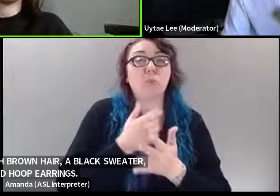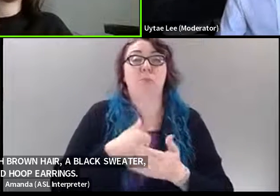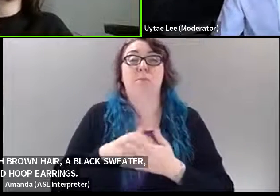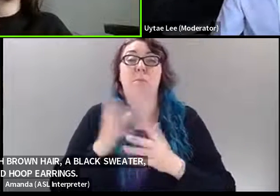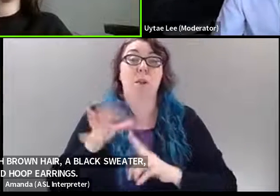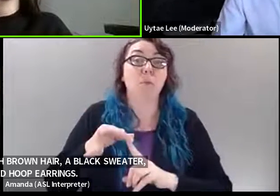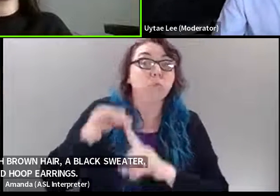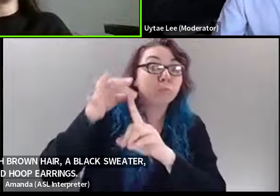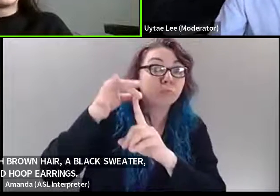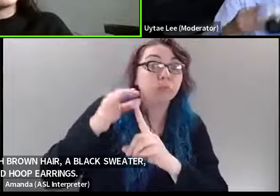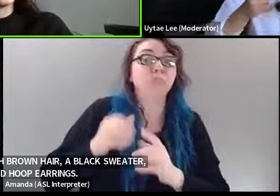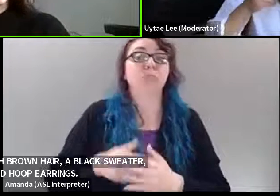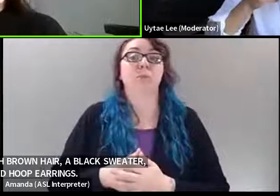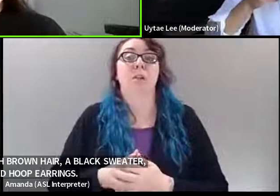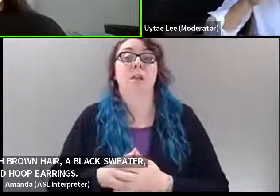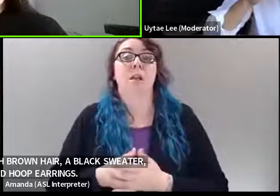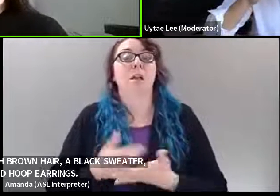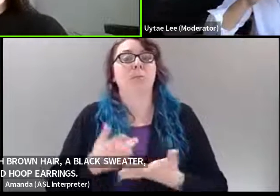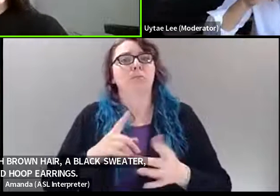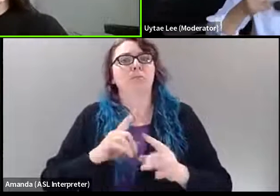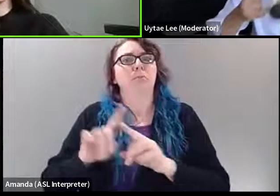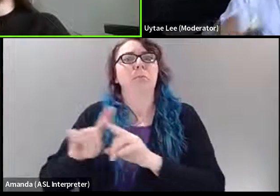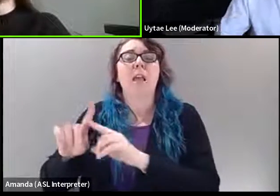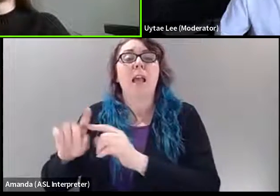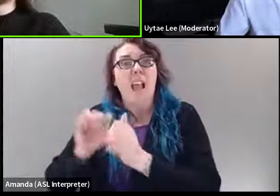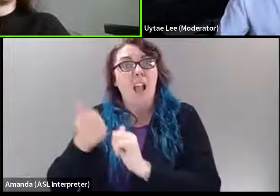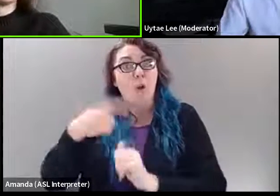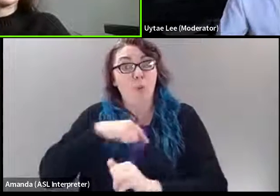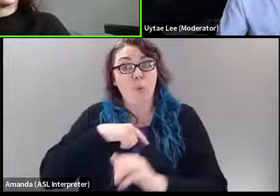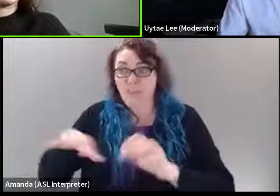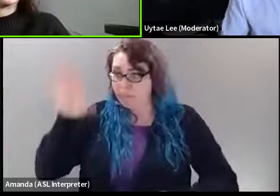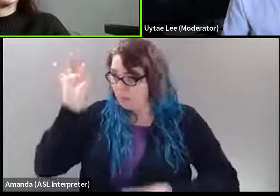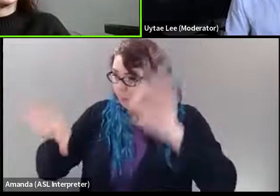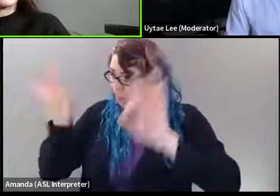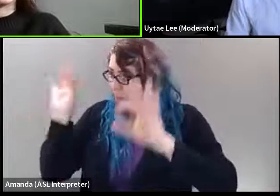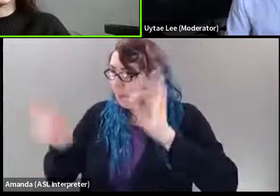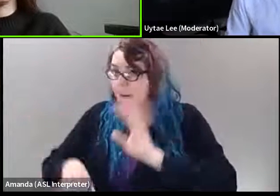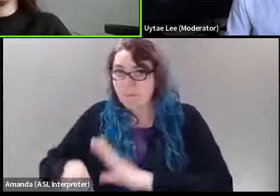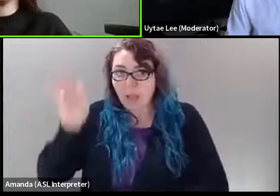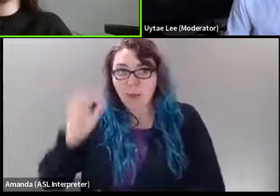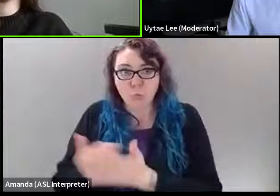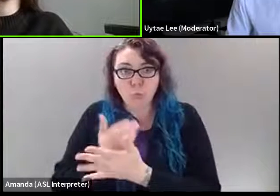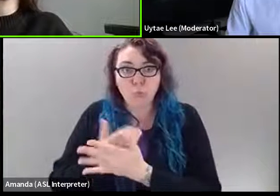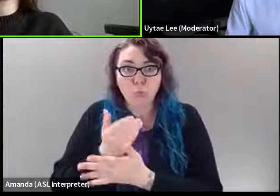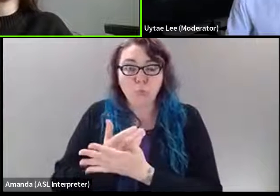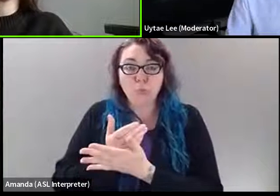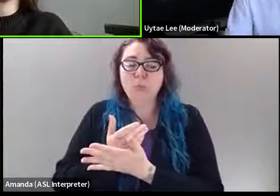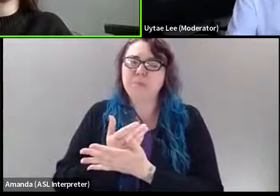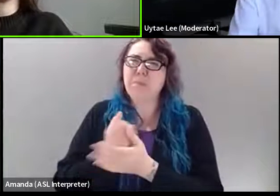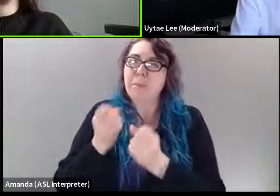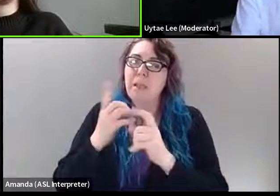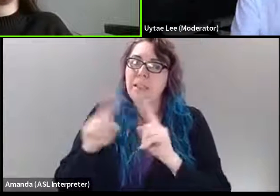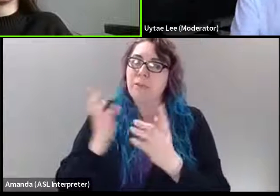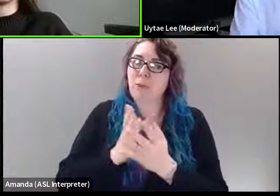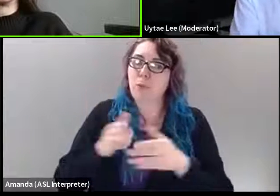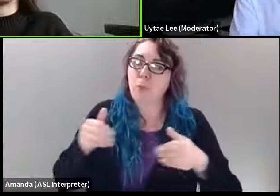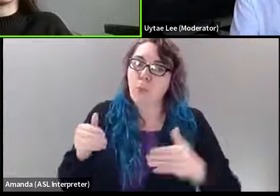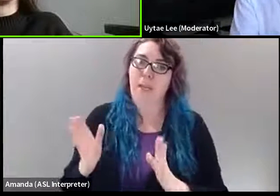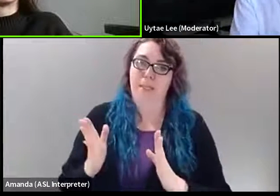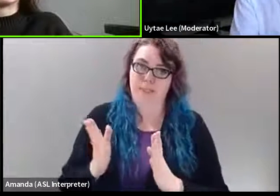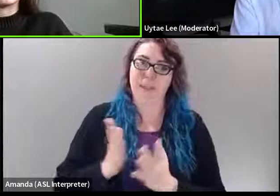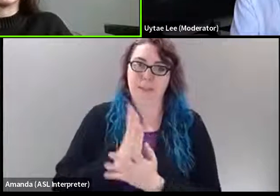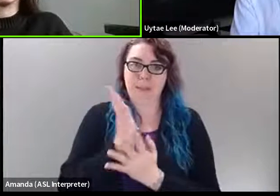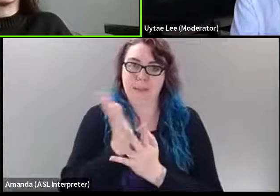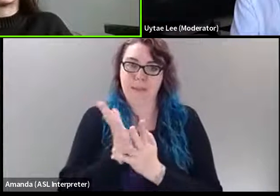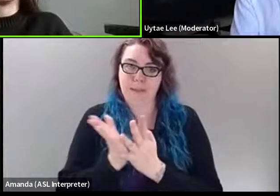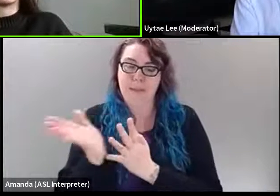get land in our inboxes, so to speak, and I can get into that a little bit later. But what I'll start with is